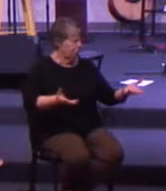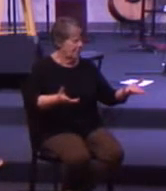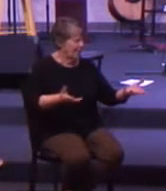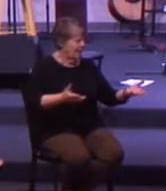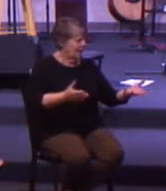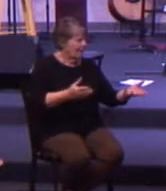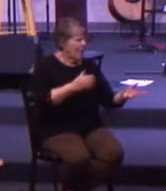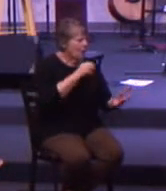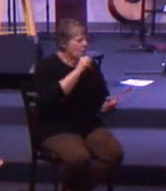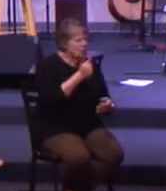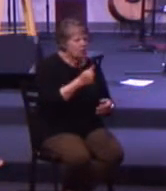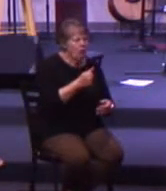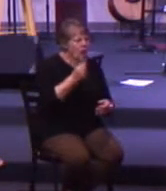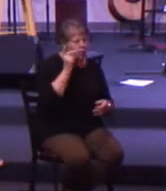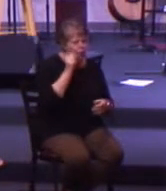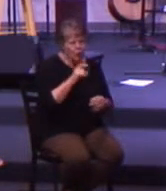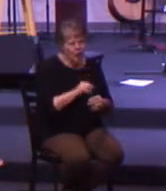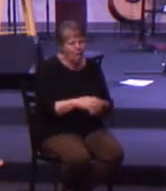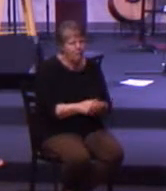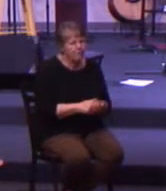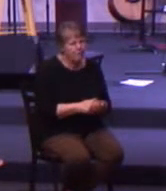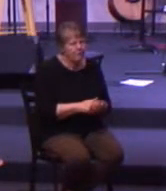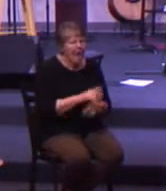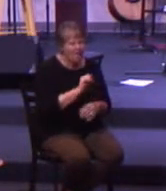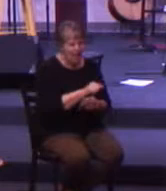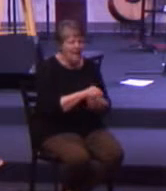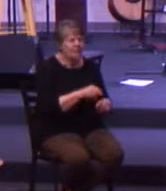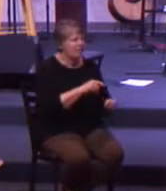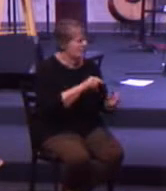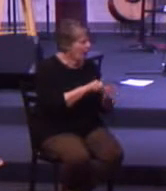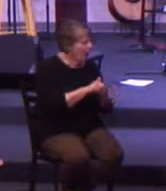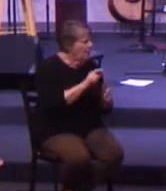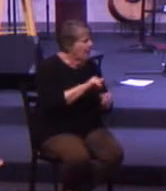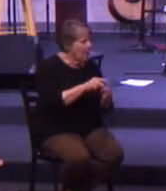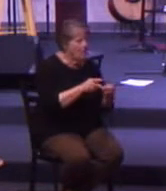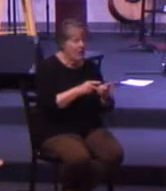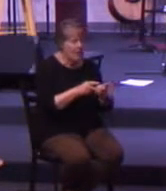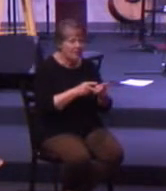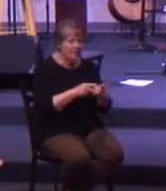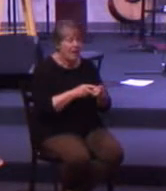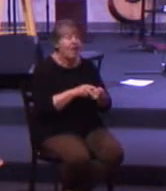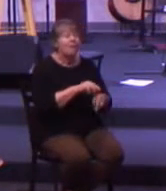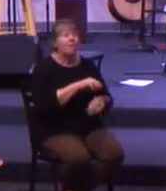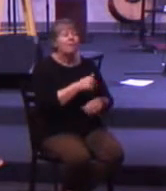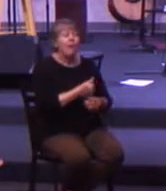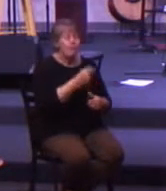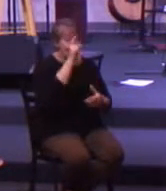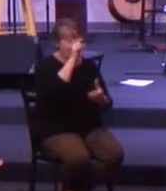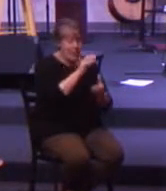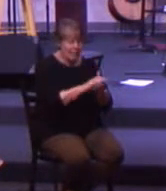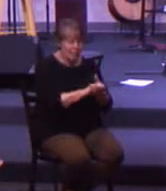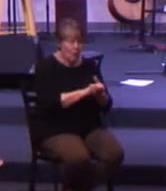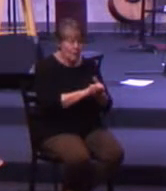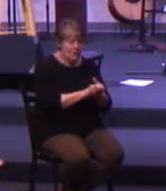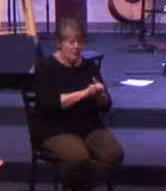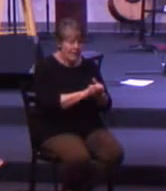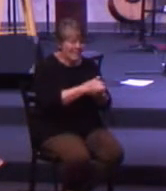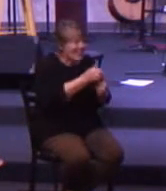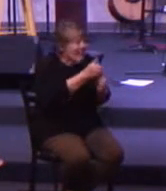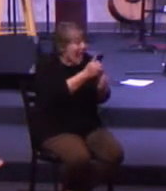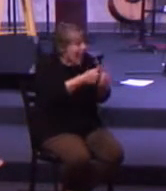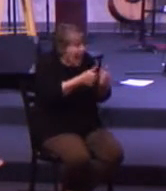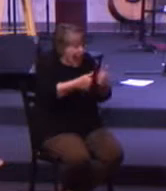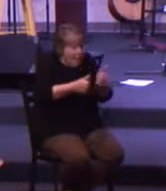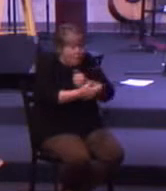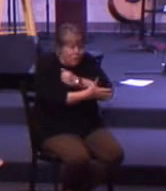that time and in place. Rather, the standard was, maybe the only other option was that every nation has many, many, many, many